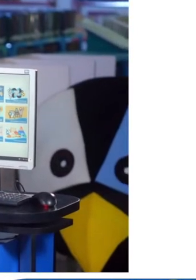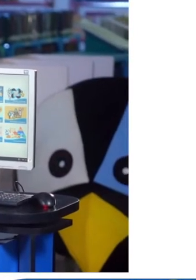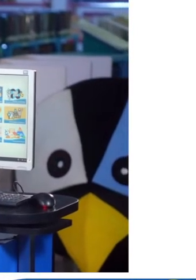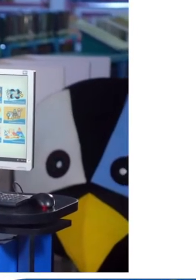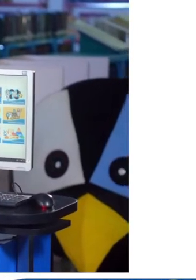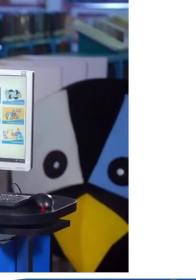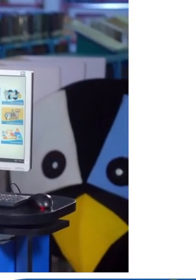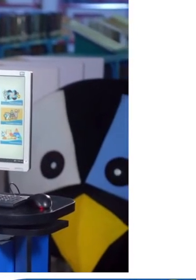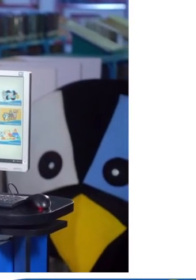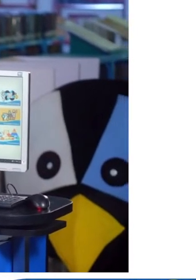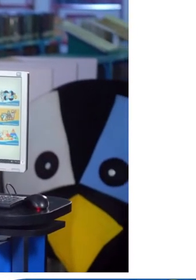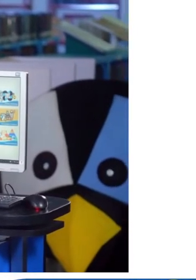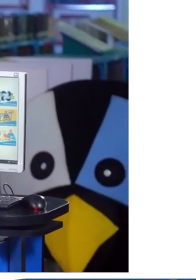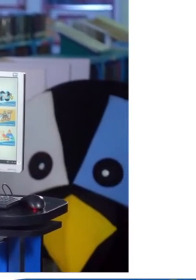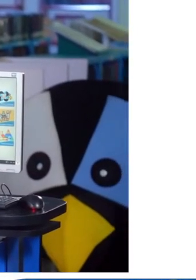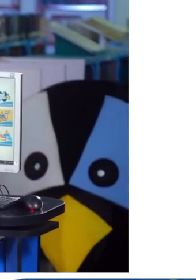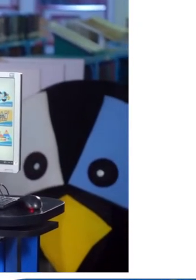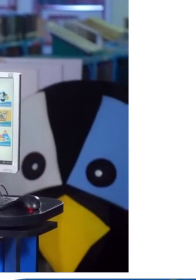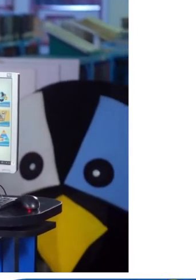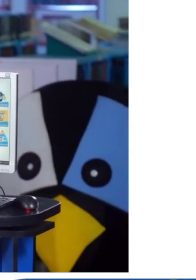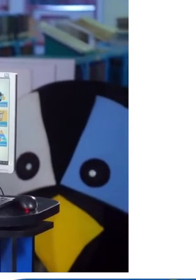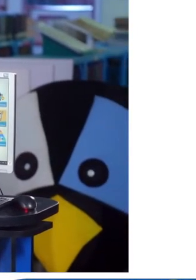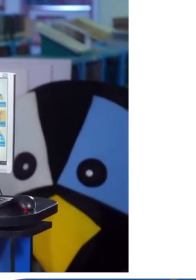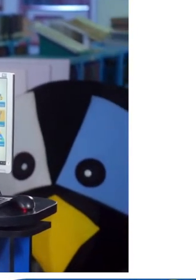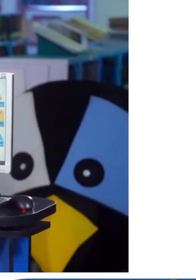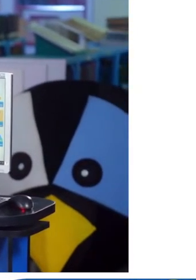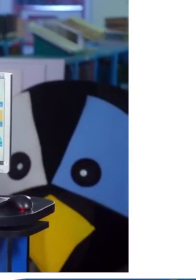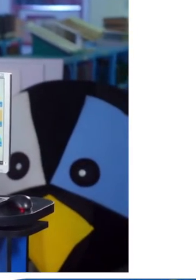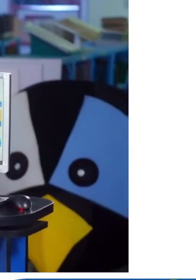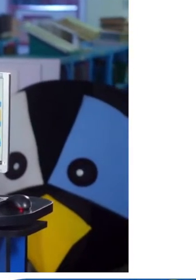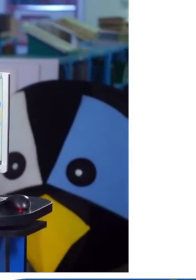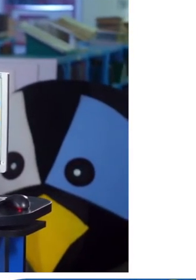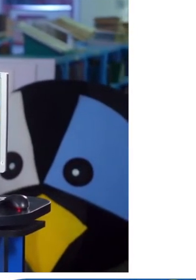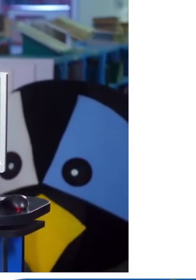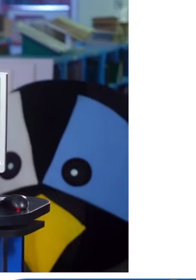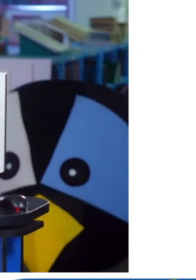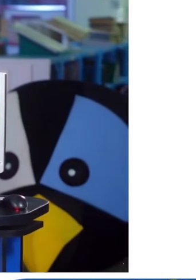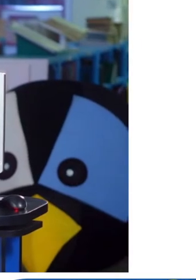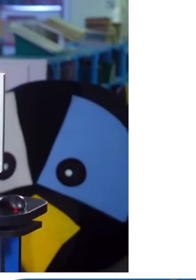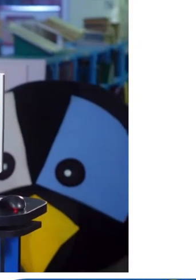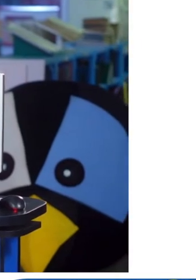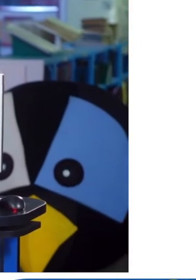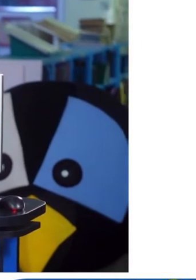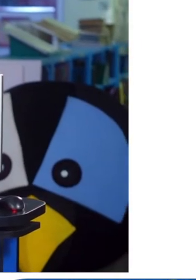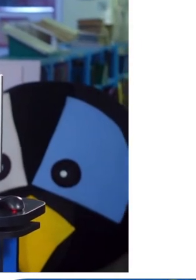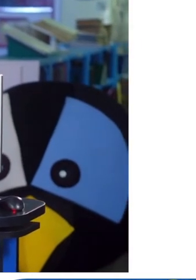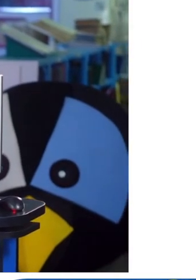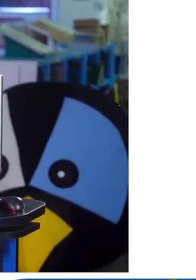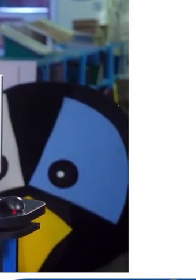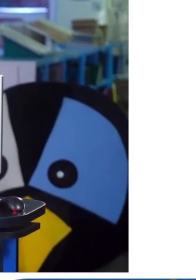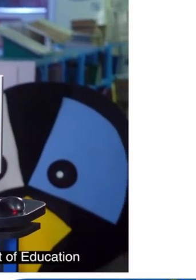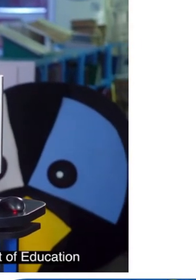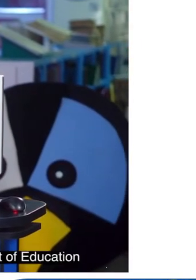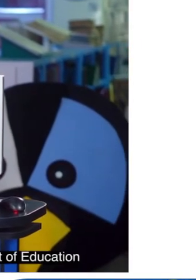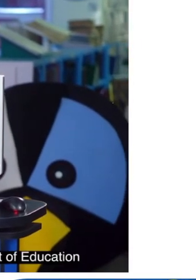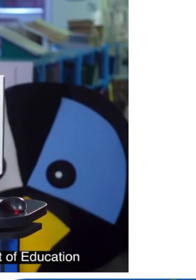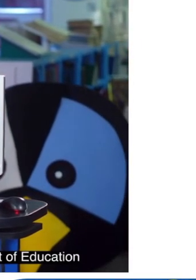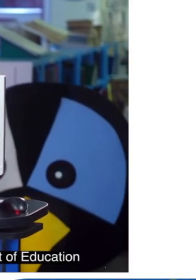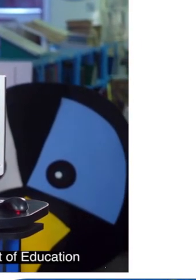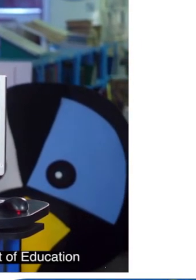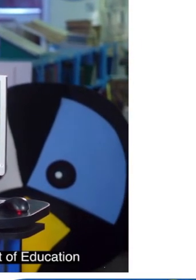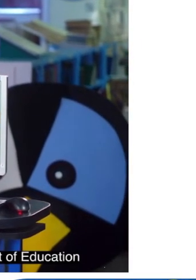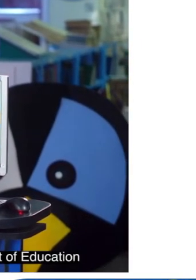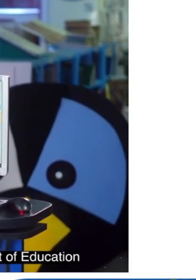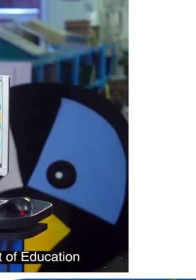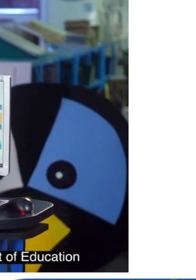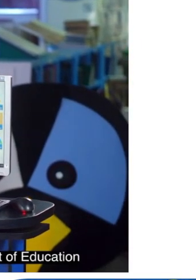Starbucks is a self-contained module, and many of our learners access Starbucks through the pods in their schools. Last year